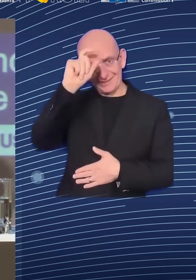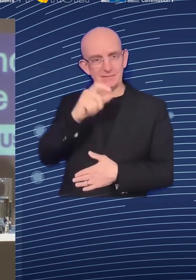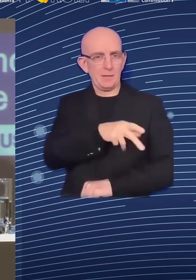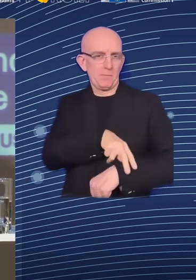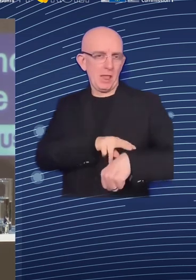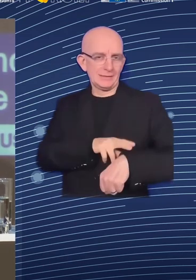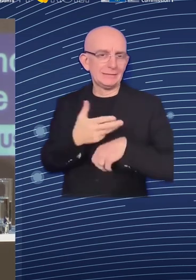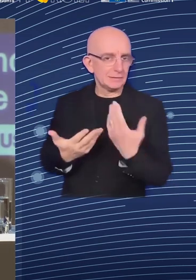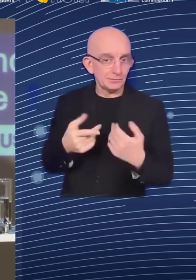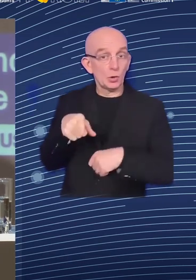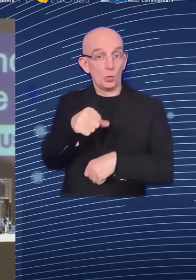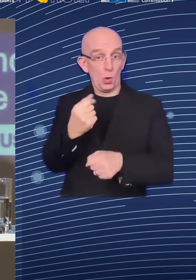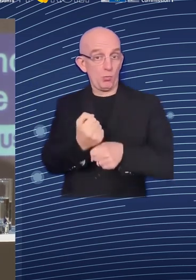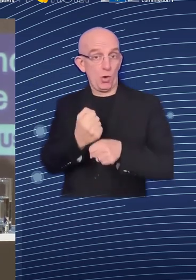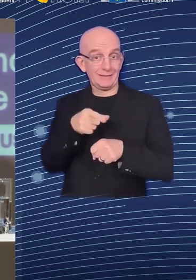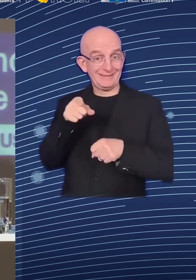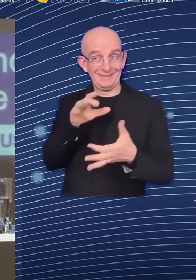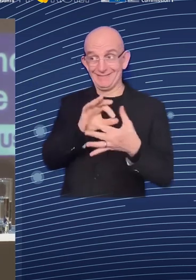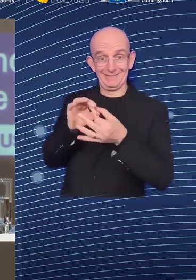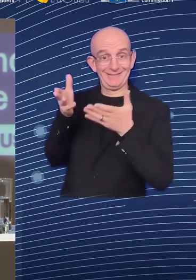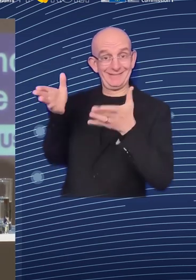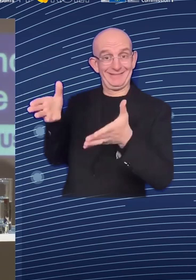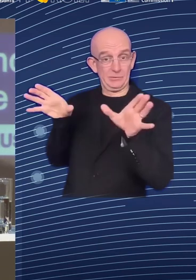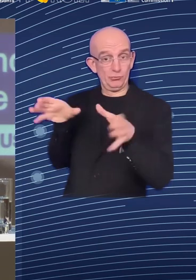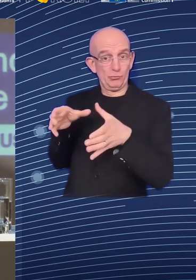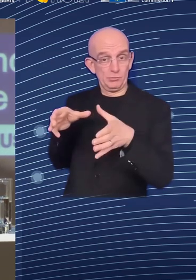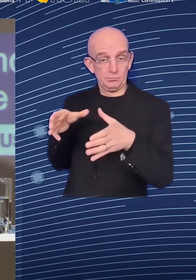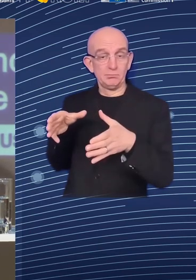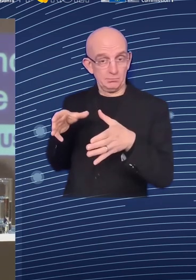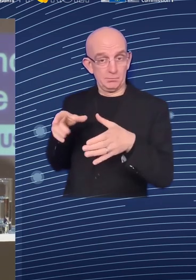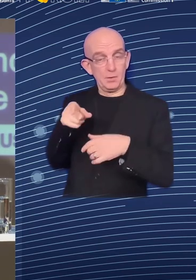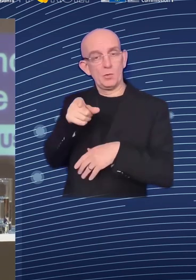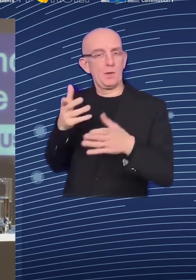you've got the DigComp, but you are specifically interested in